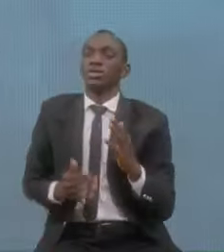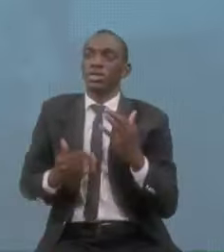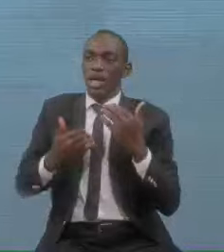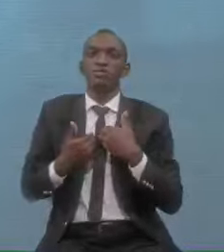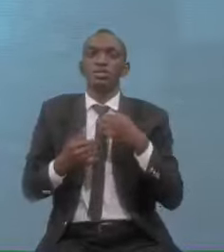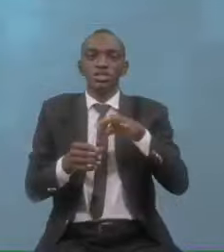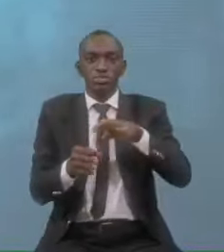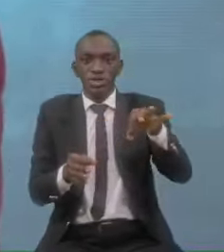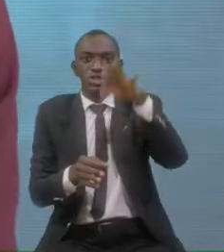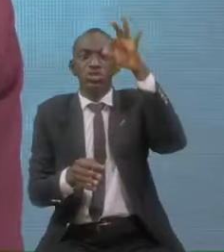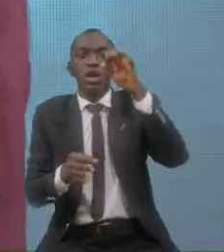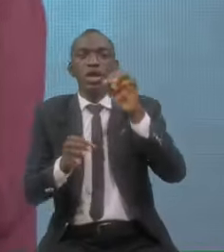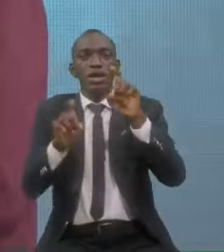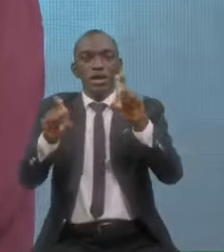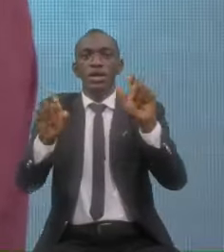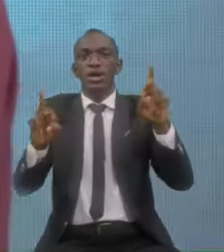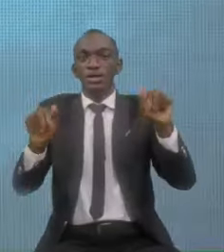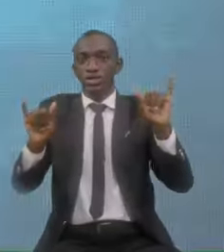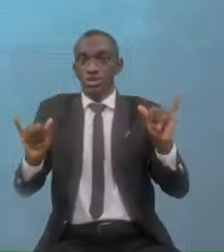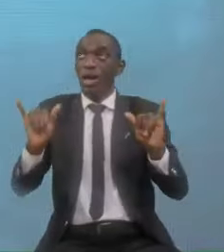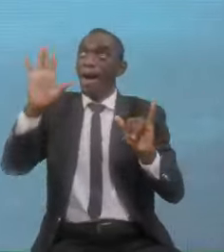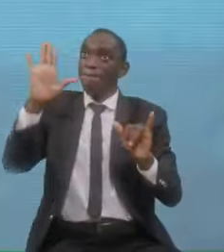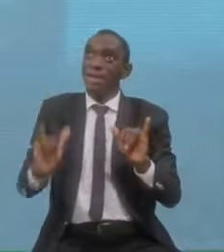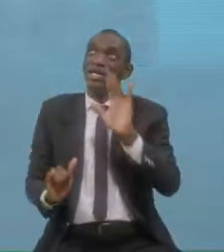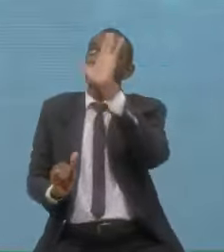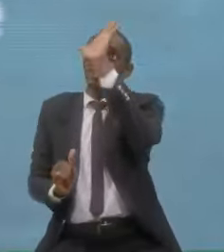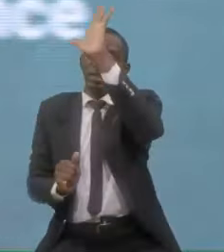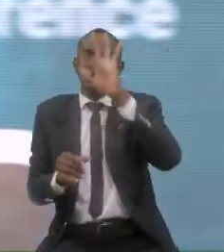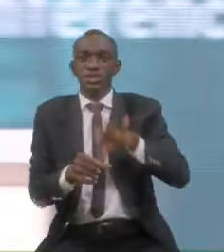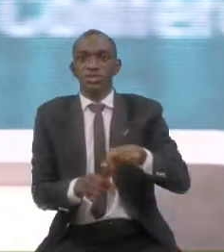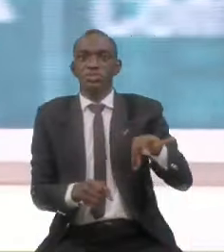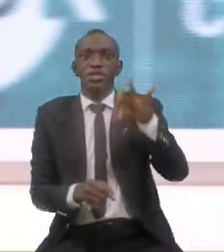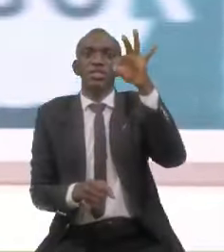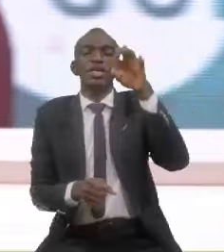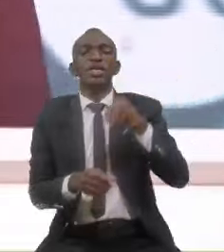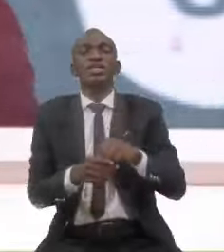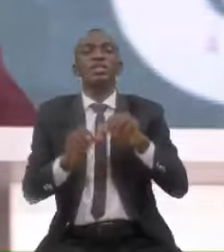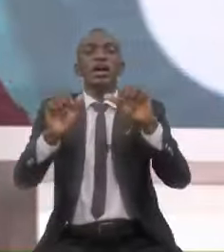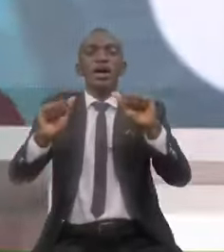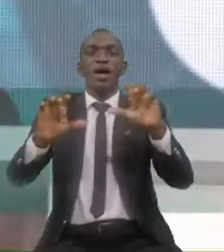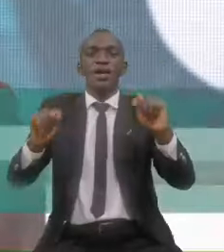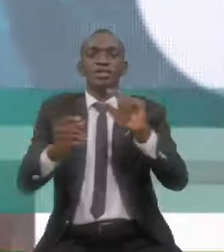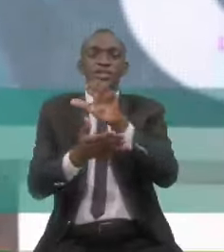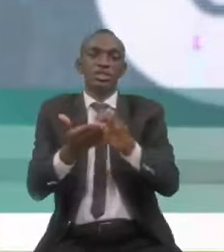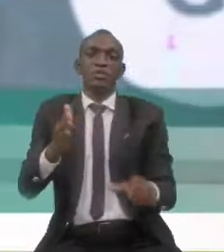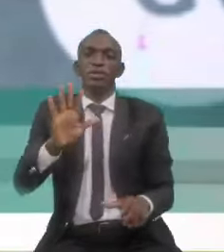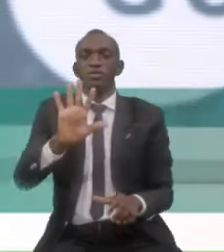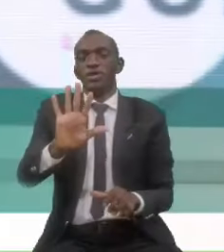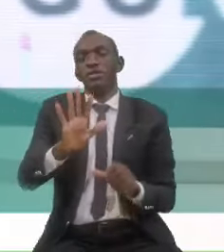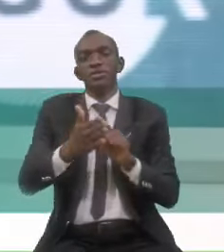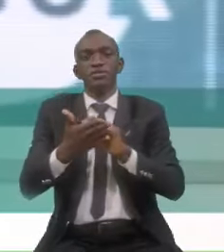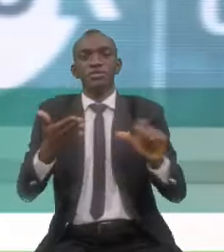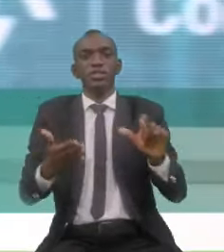by the Spirit. Look at Acts chapter 5. Reading from verse 3, here